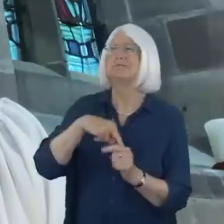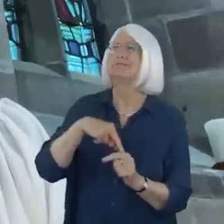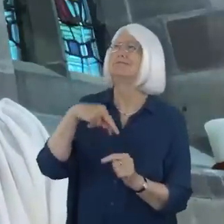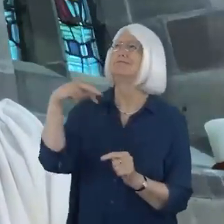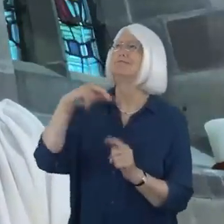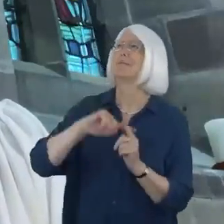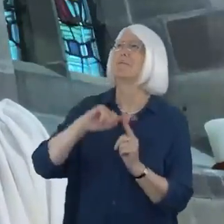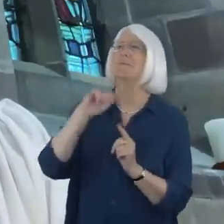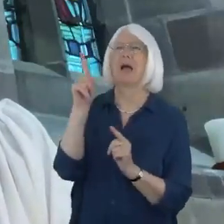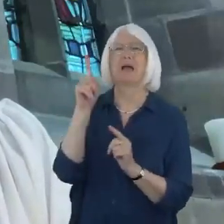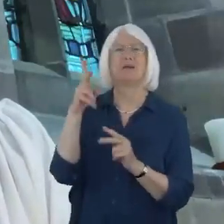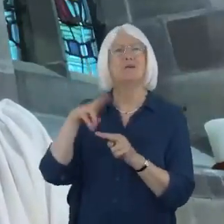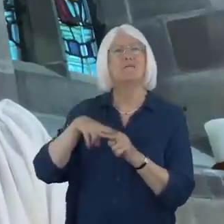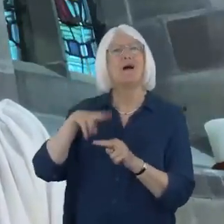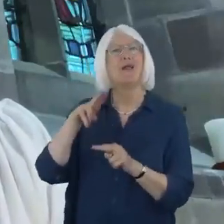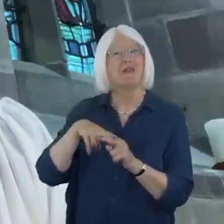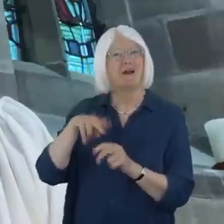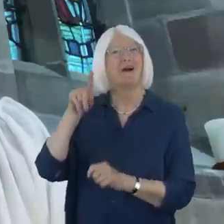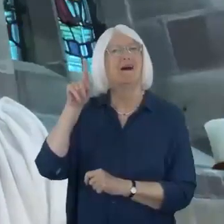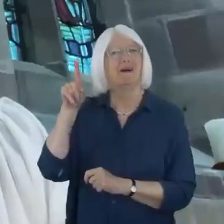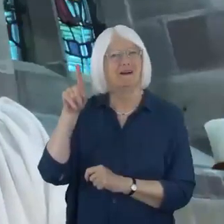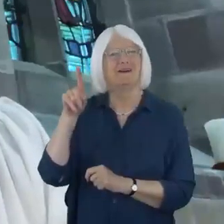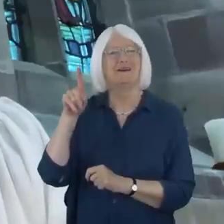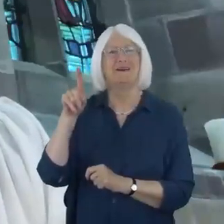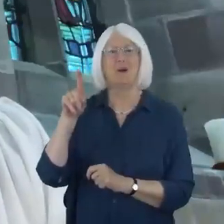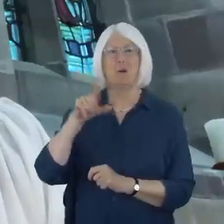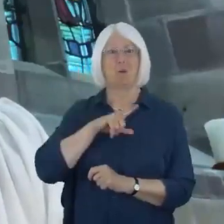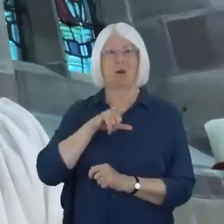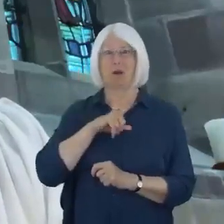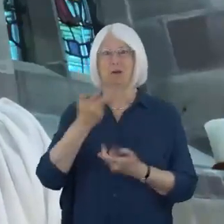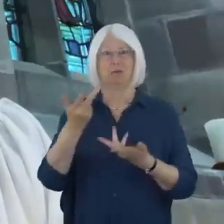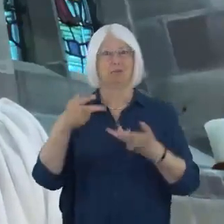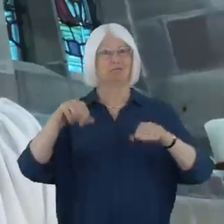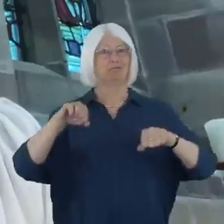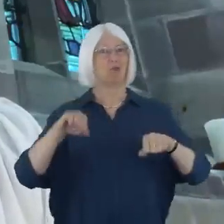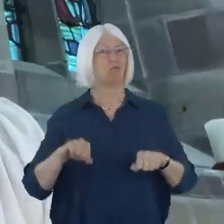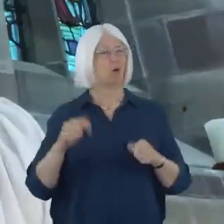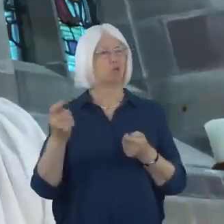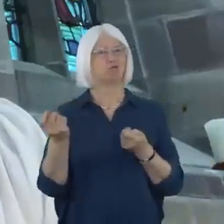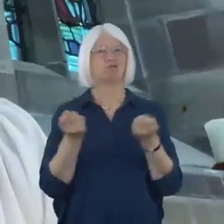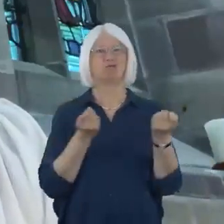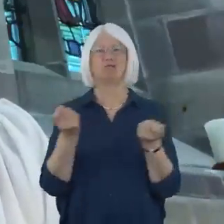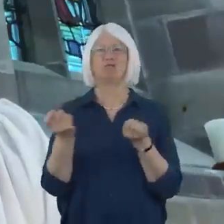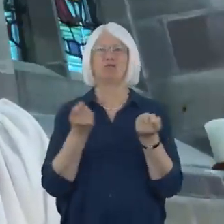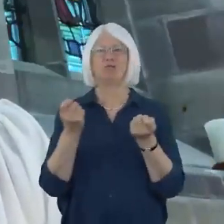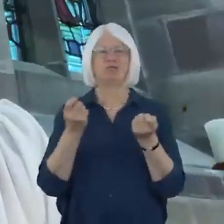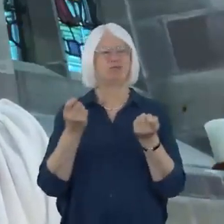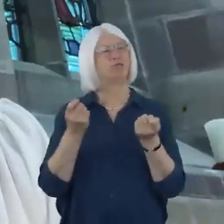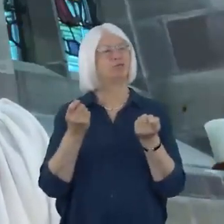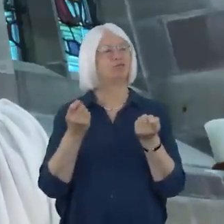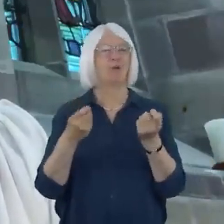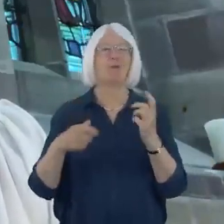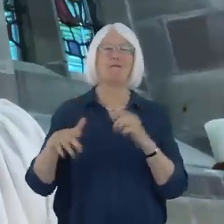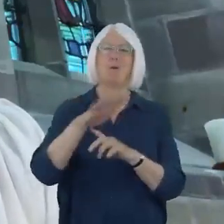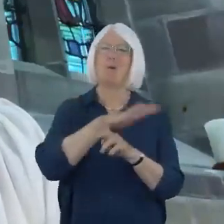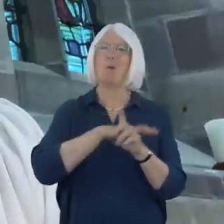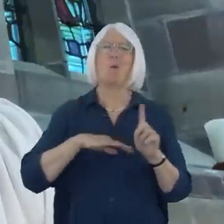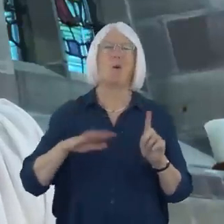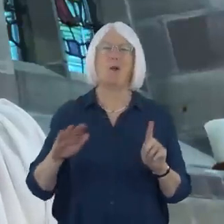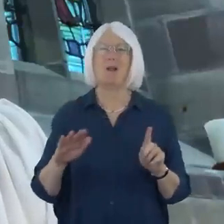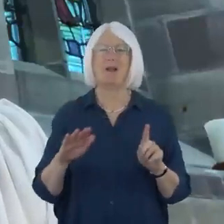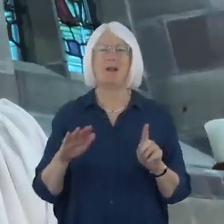and returned to his Father to take his throne over all dominions and powers, leaving